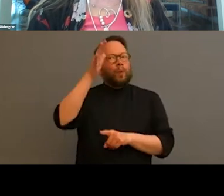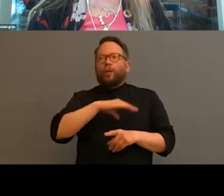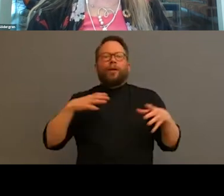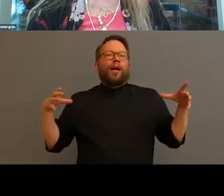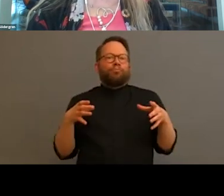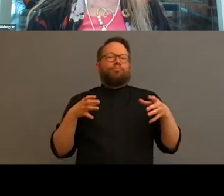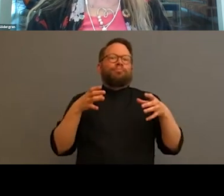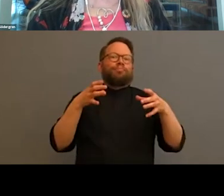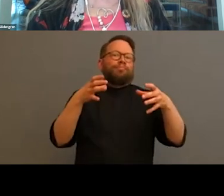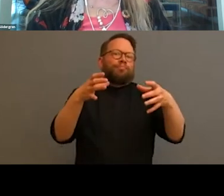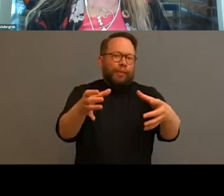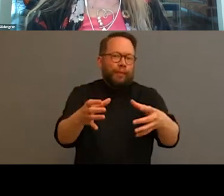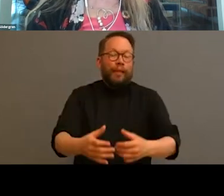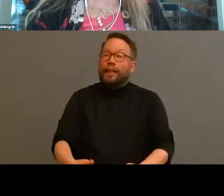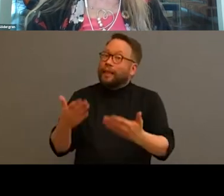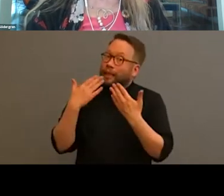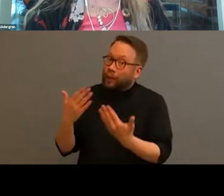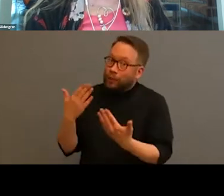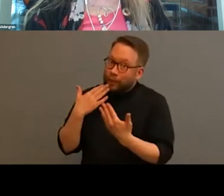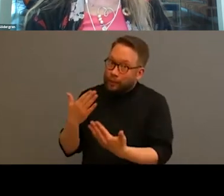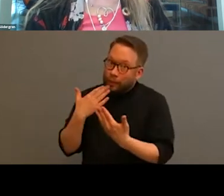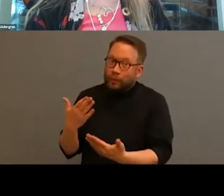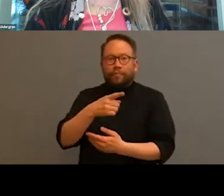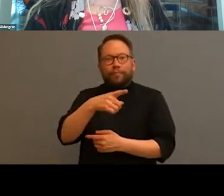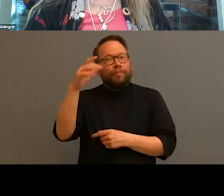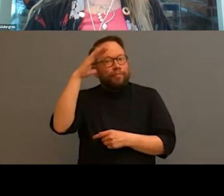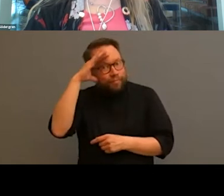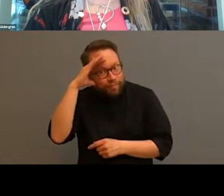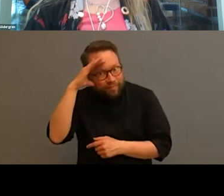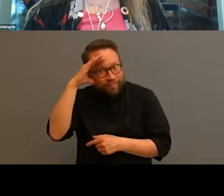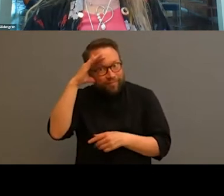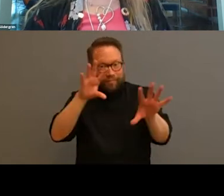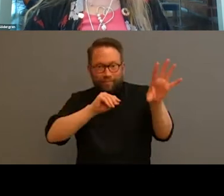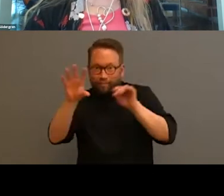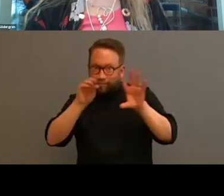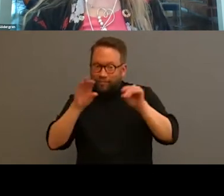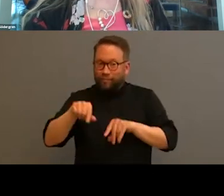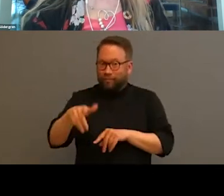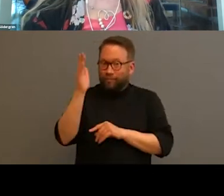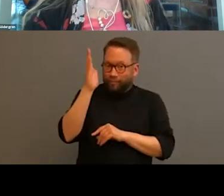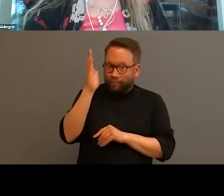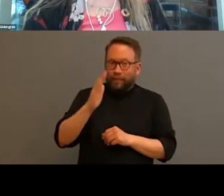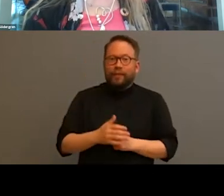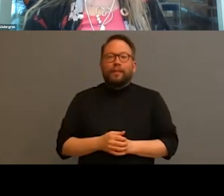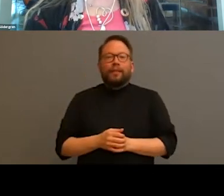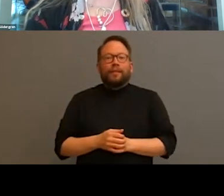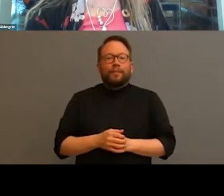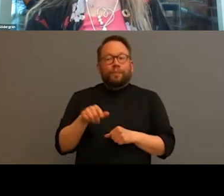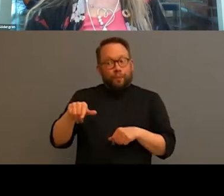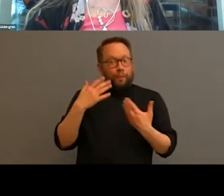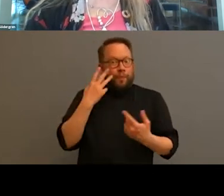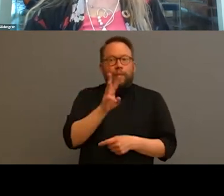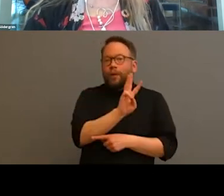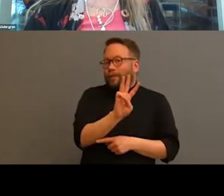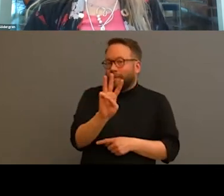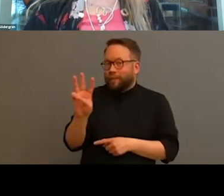who has been following our lectures. And here is our web address if you want to be